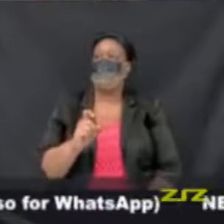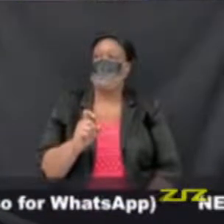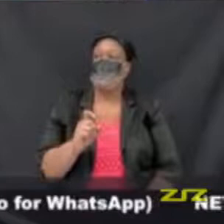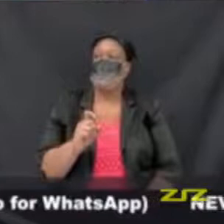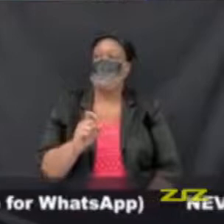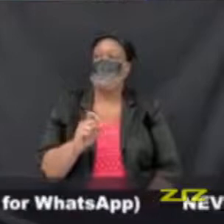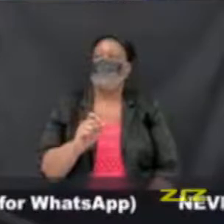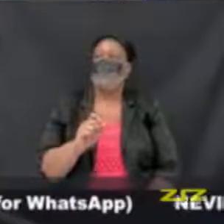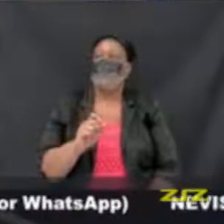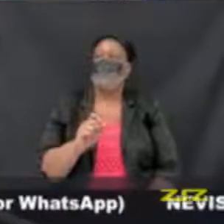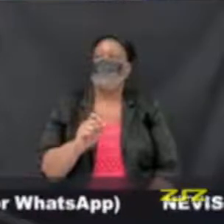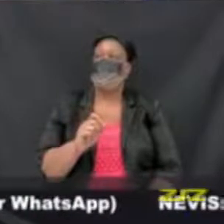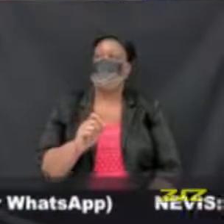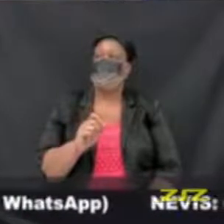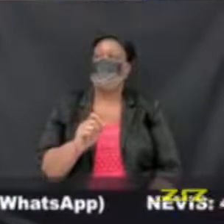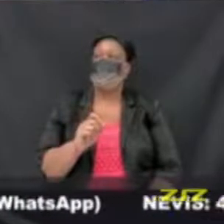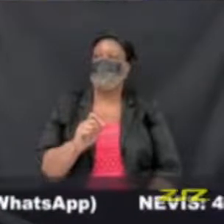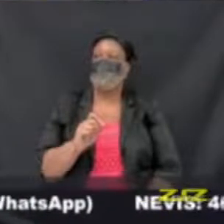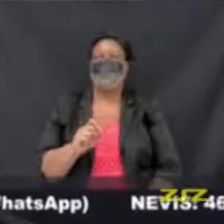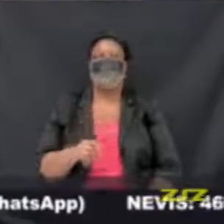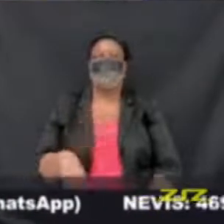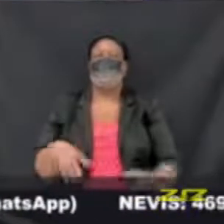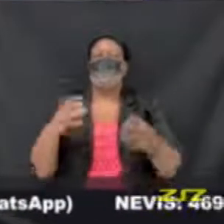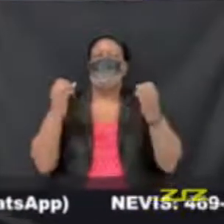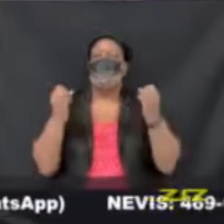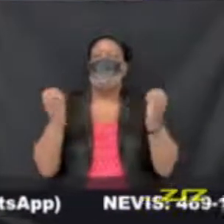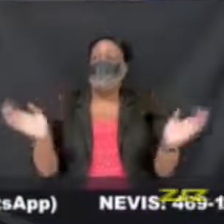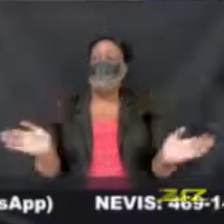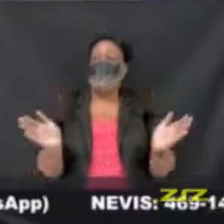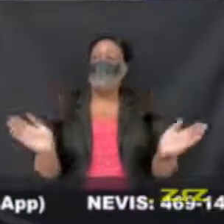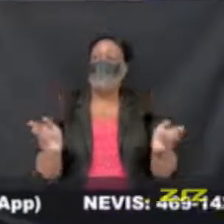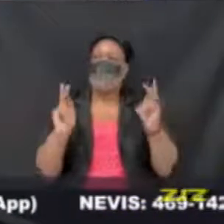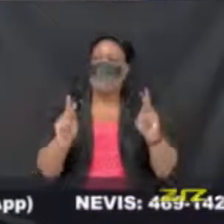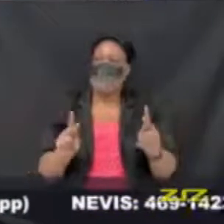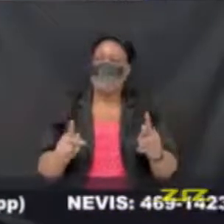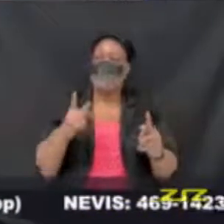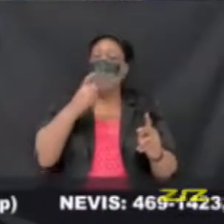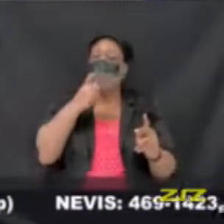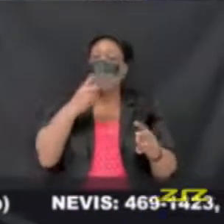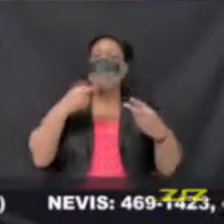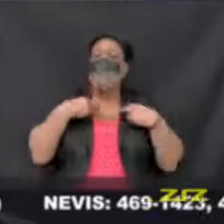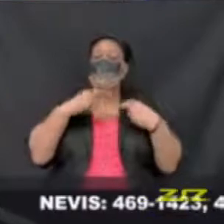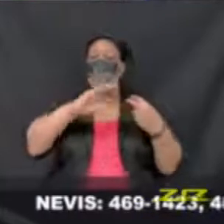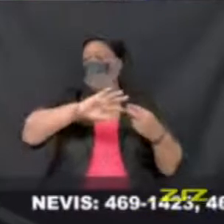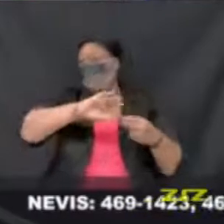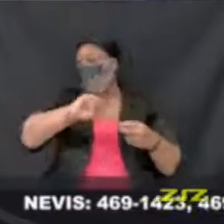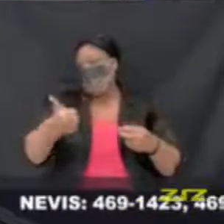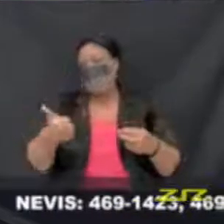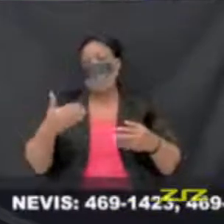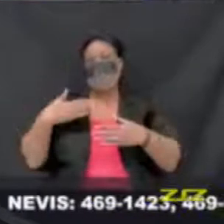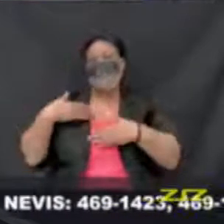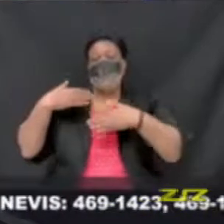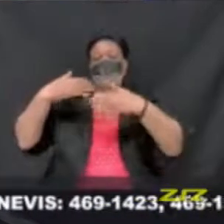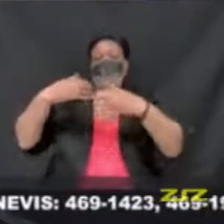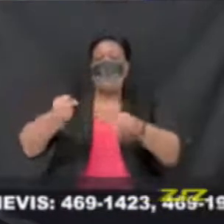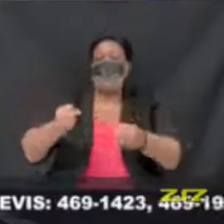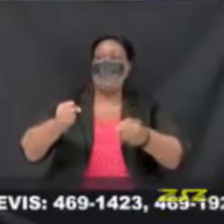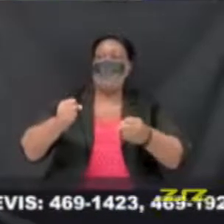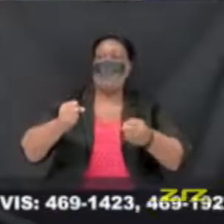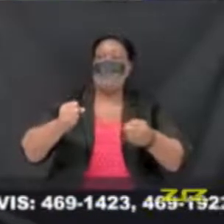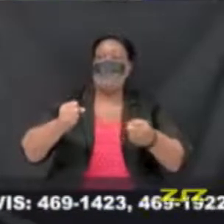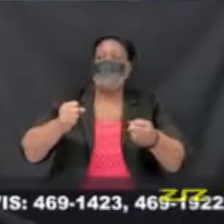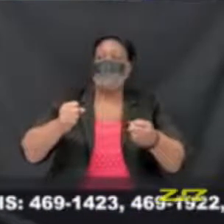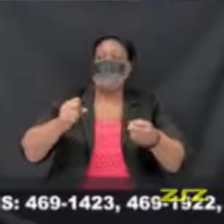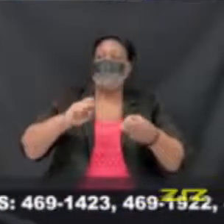for individuals with underlying medical conditions to get vaccinated. What measures are put in place for aftercare treatment for